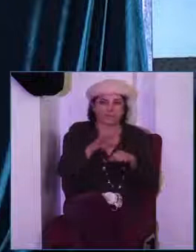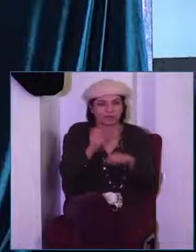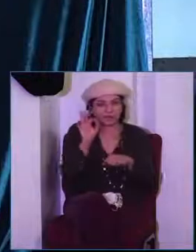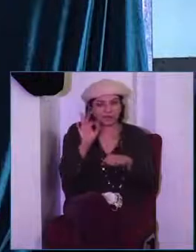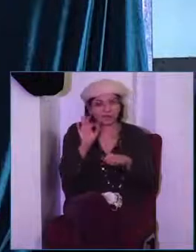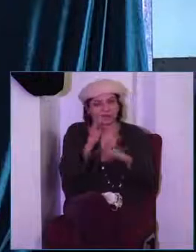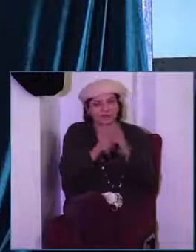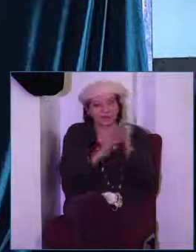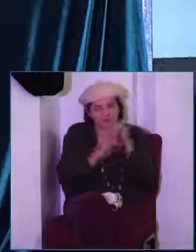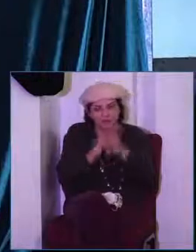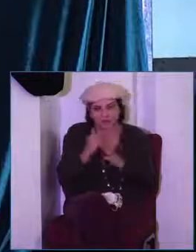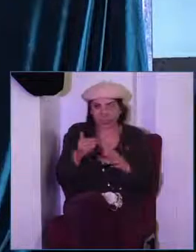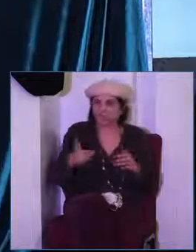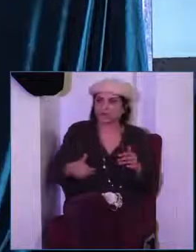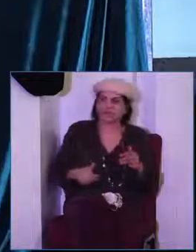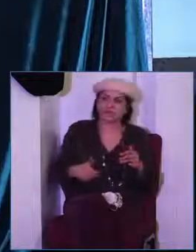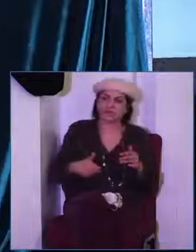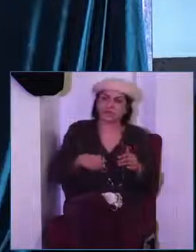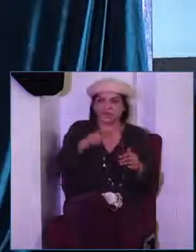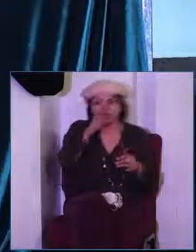where he sensed God's presence in his life.